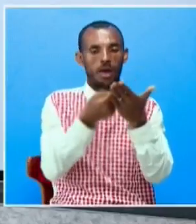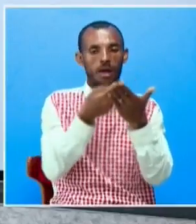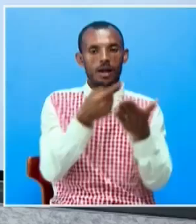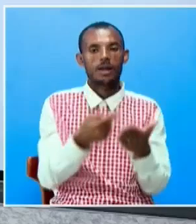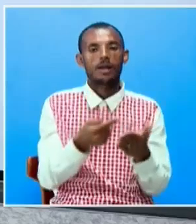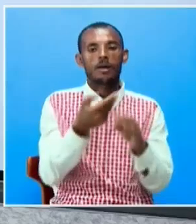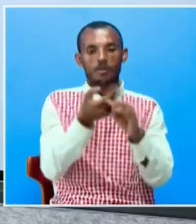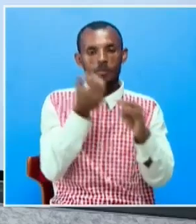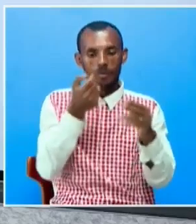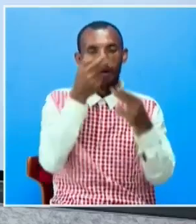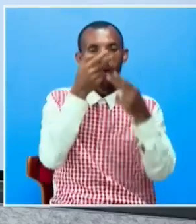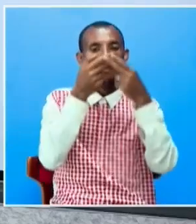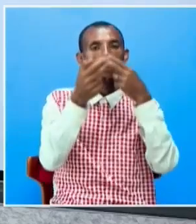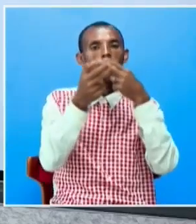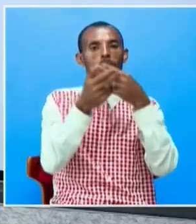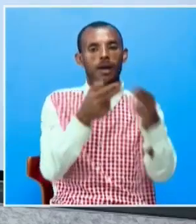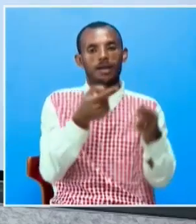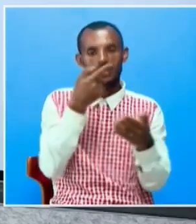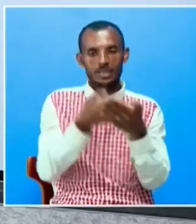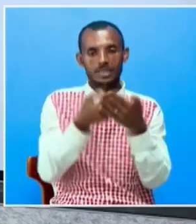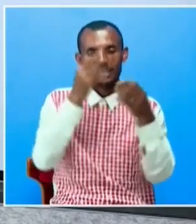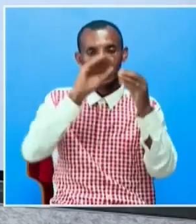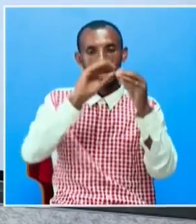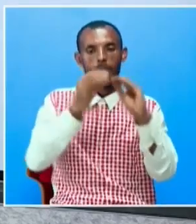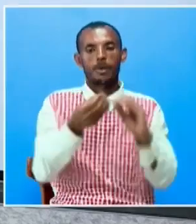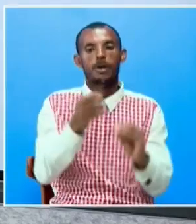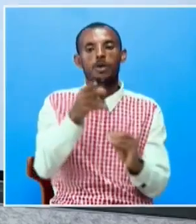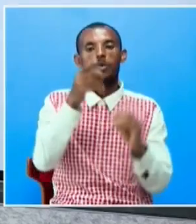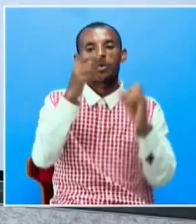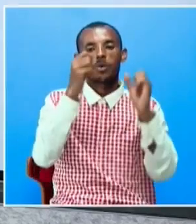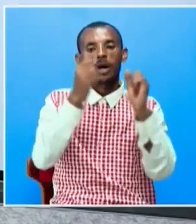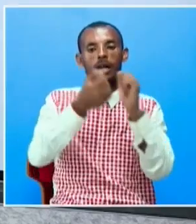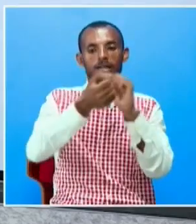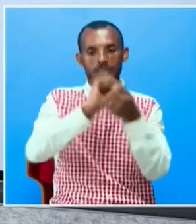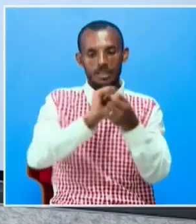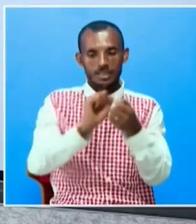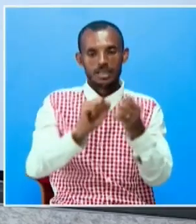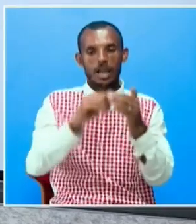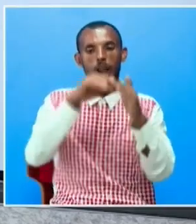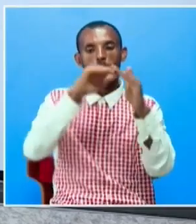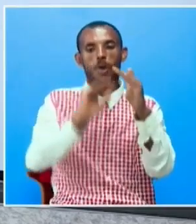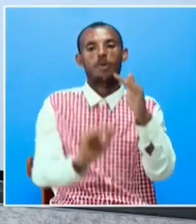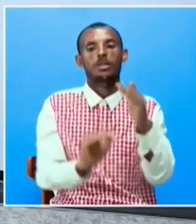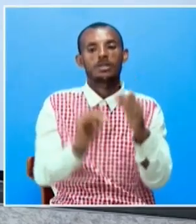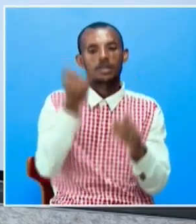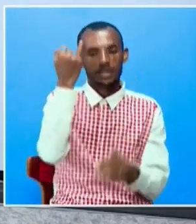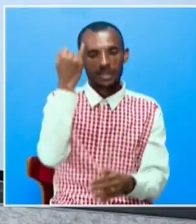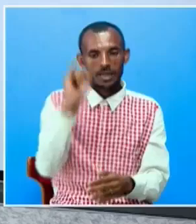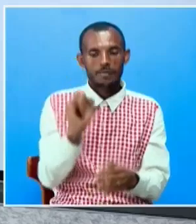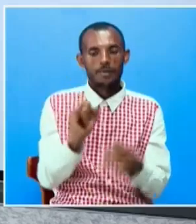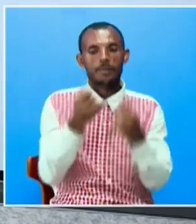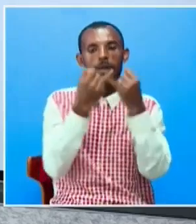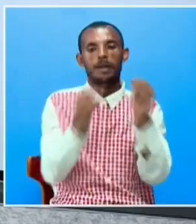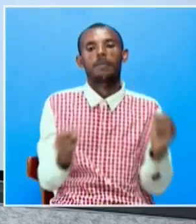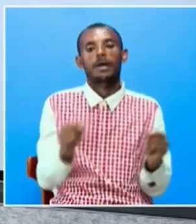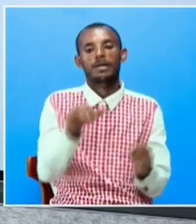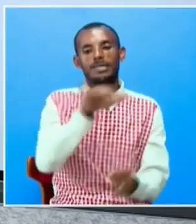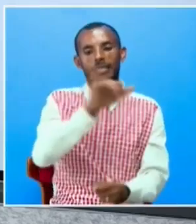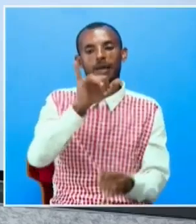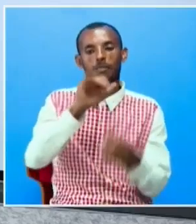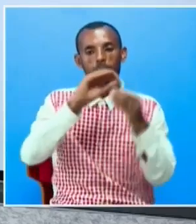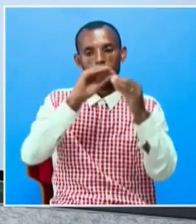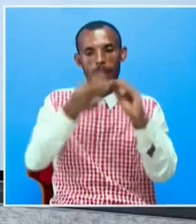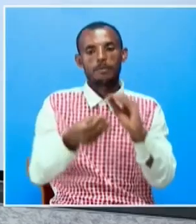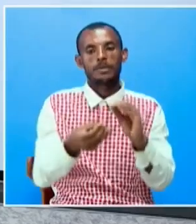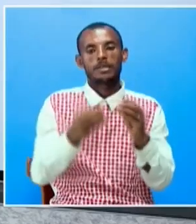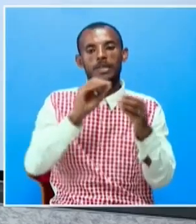before multiplying, you can just change this into the lowest term by dividing by same number the number